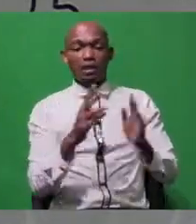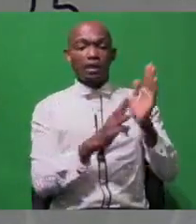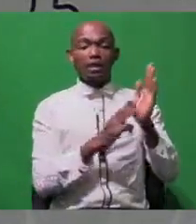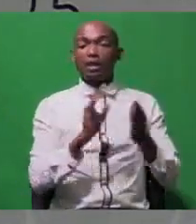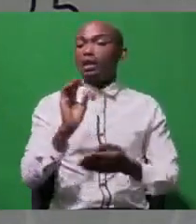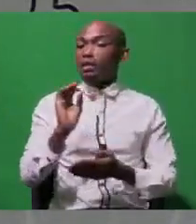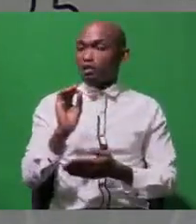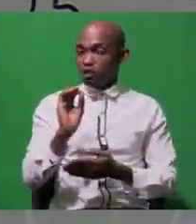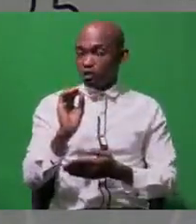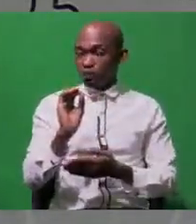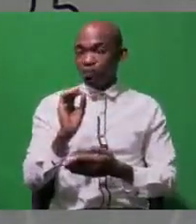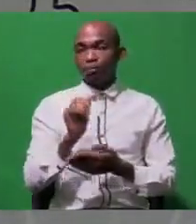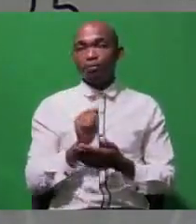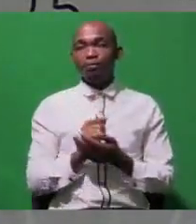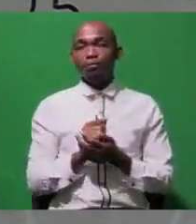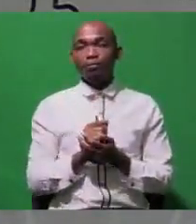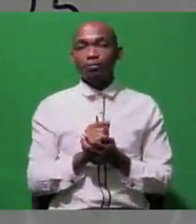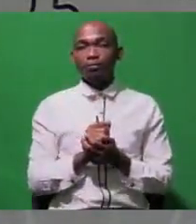408.